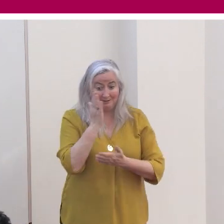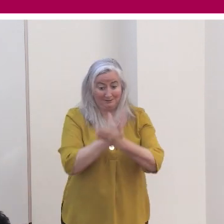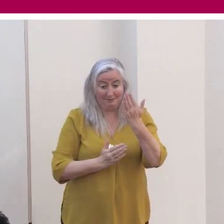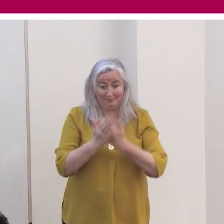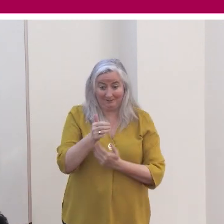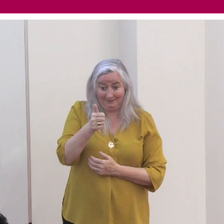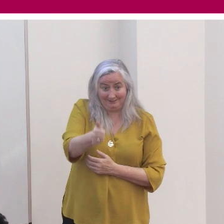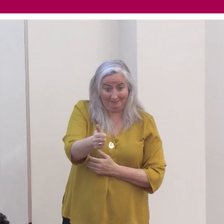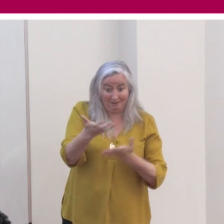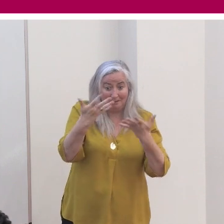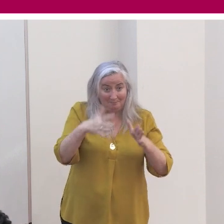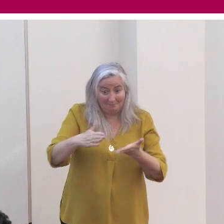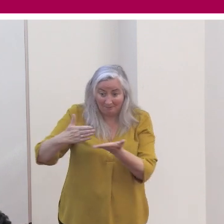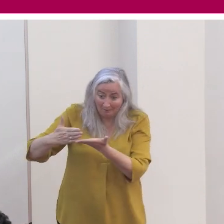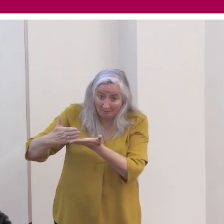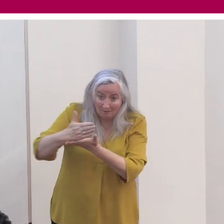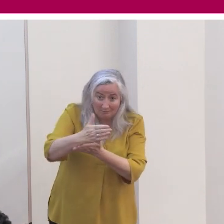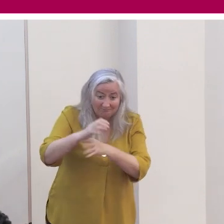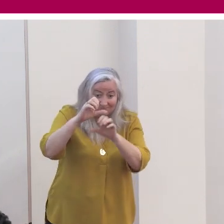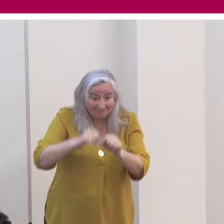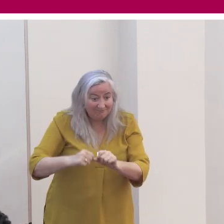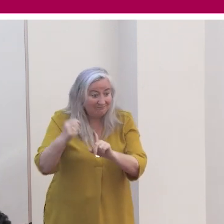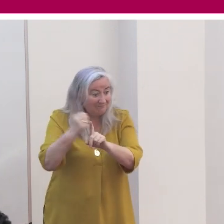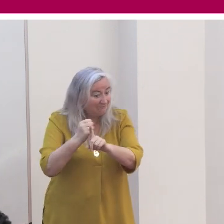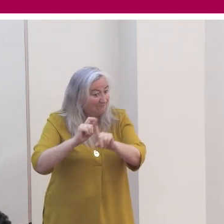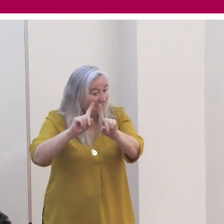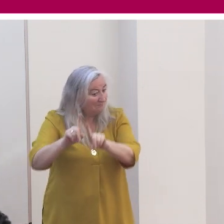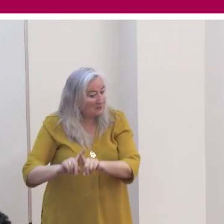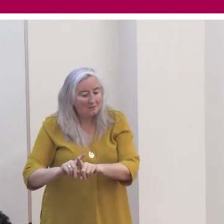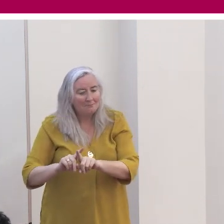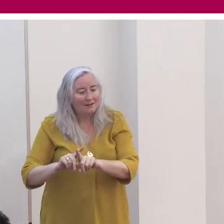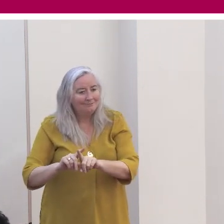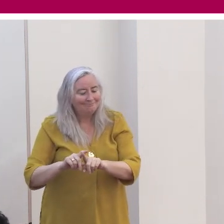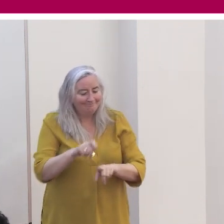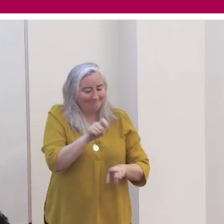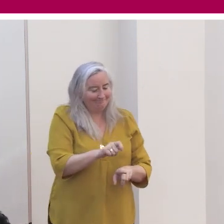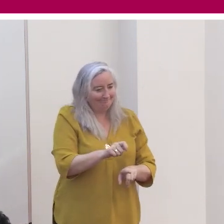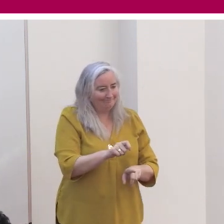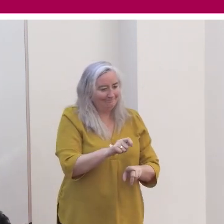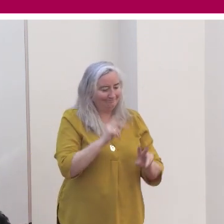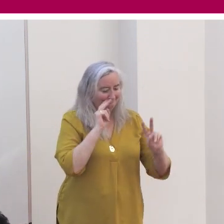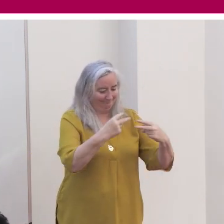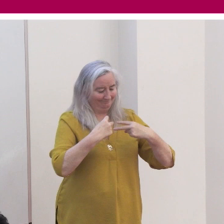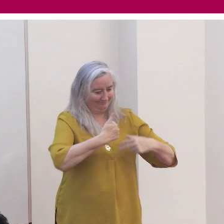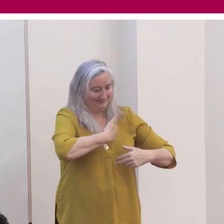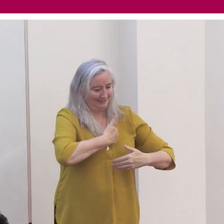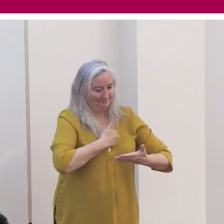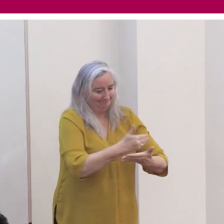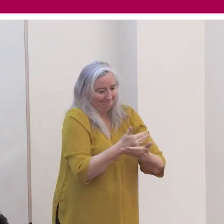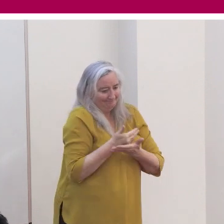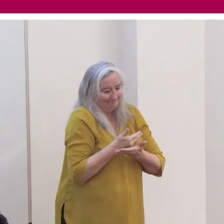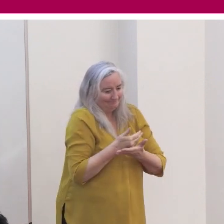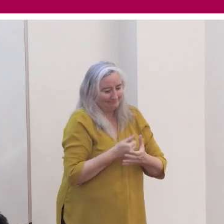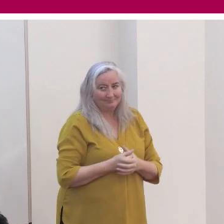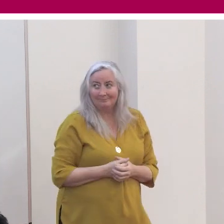And this understanding is actually exists not only in national law, but